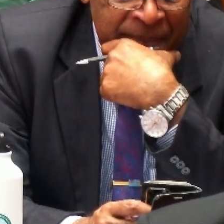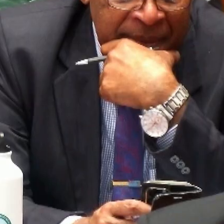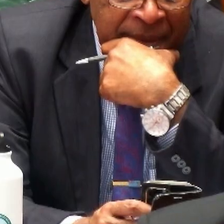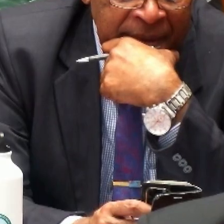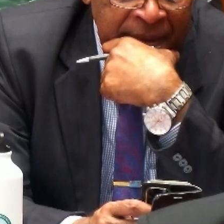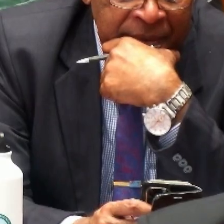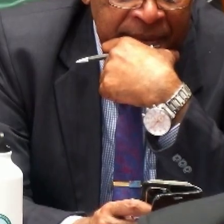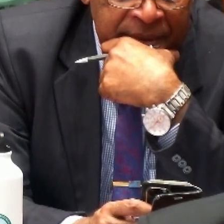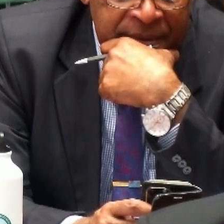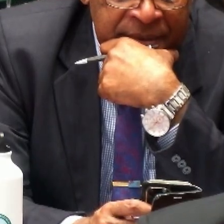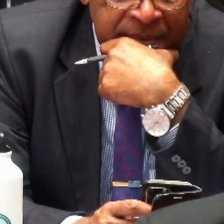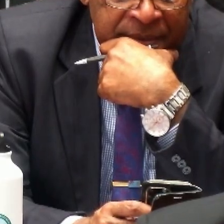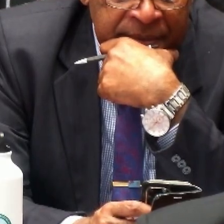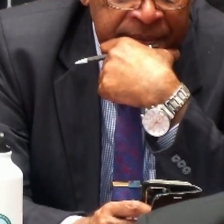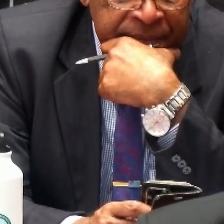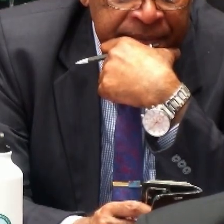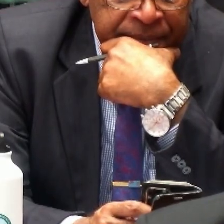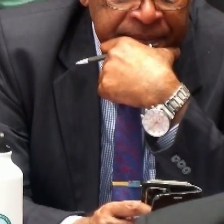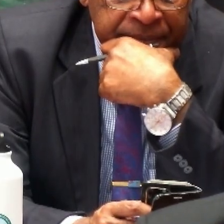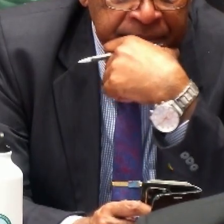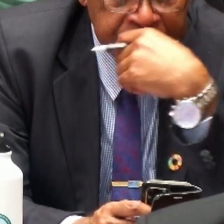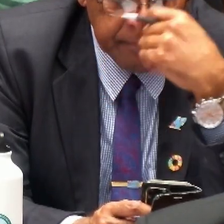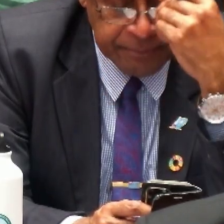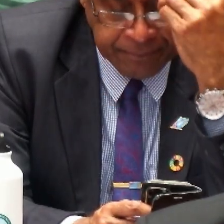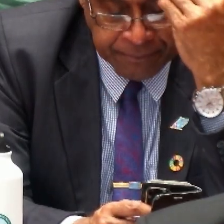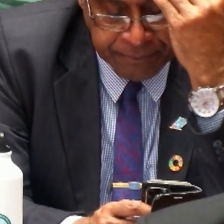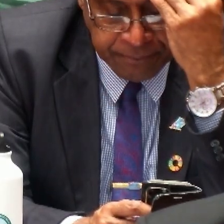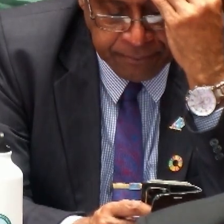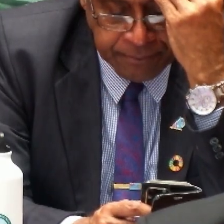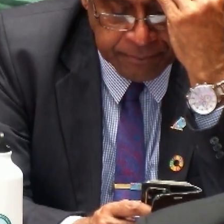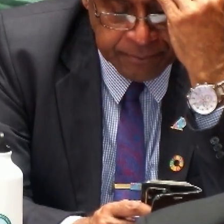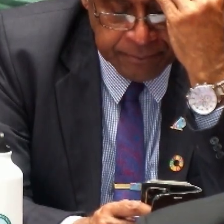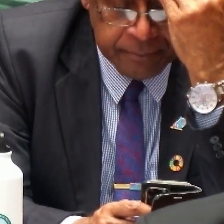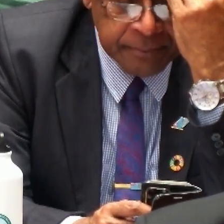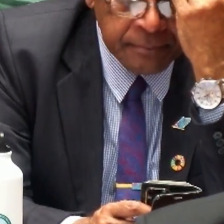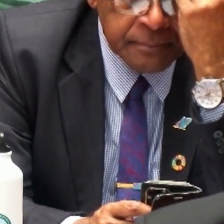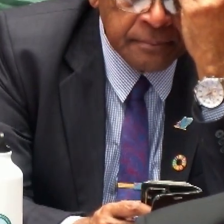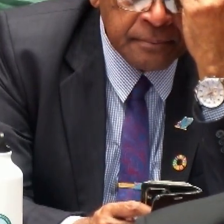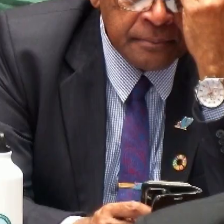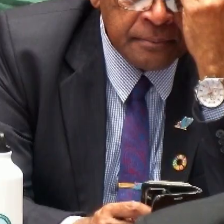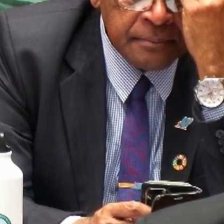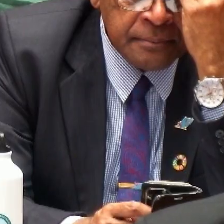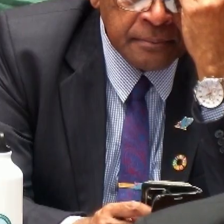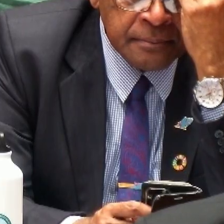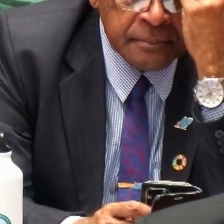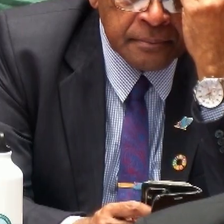must not only be done, it must be seen to be done across every island,